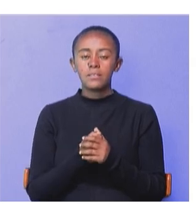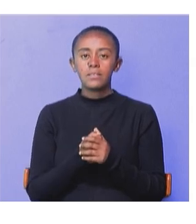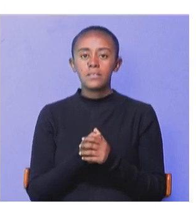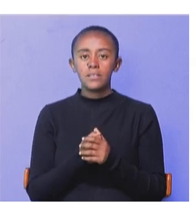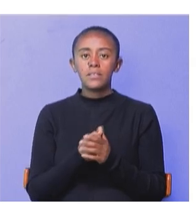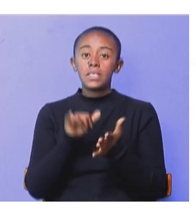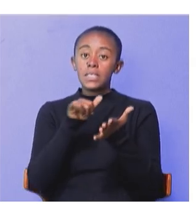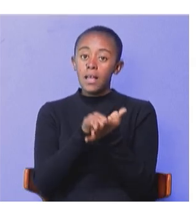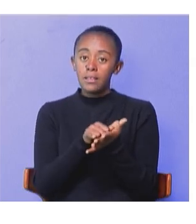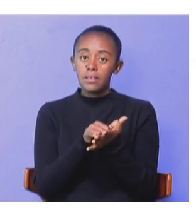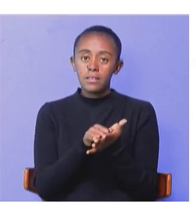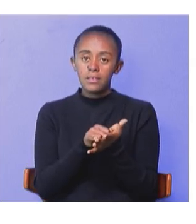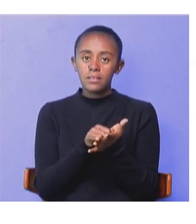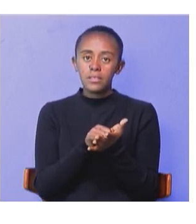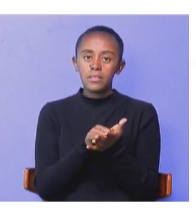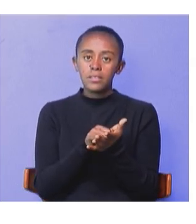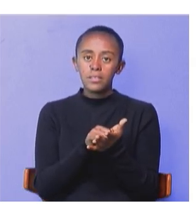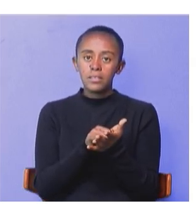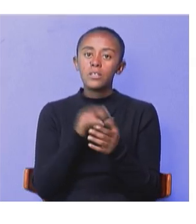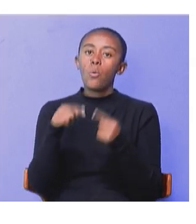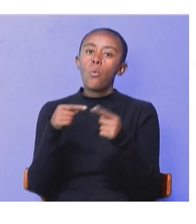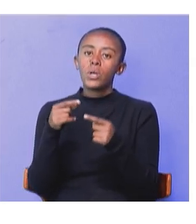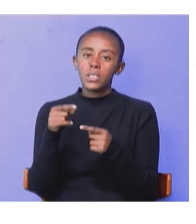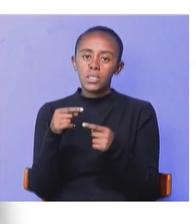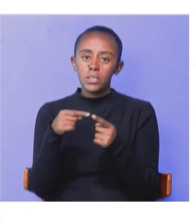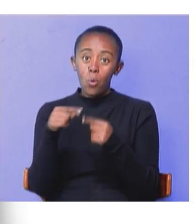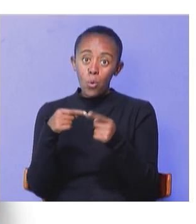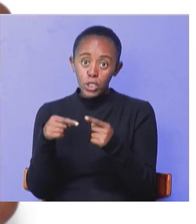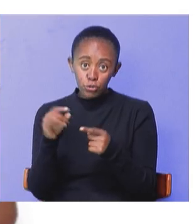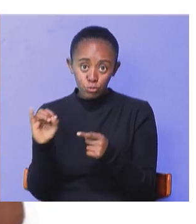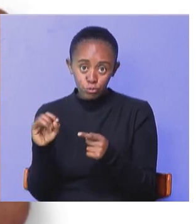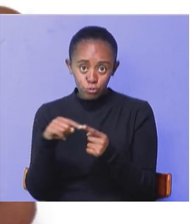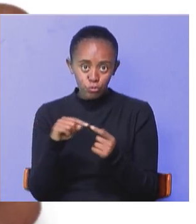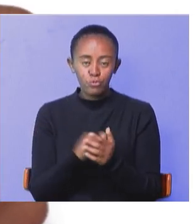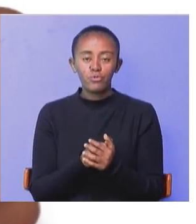that going to